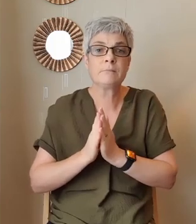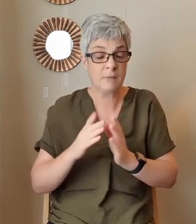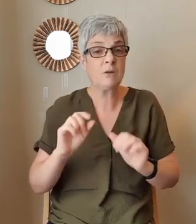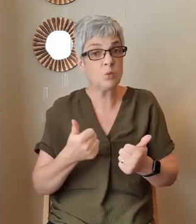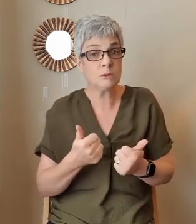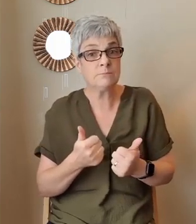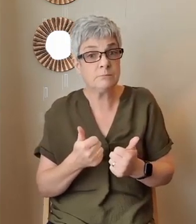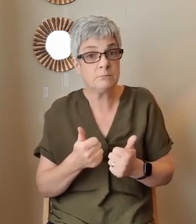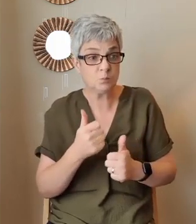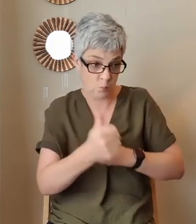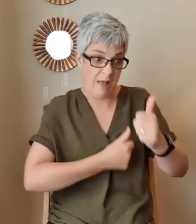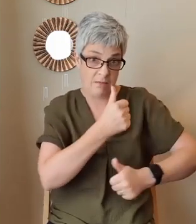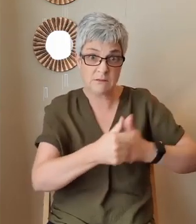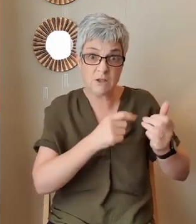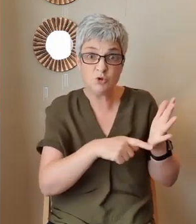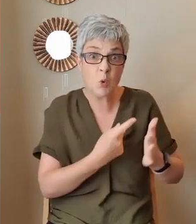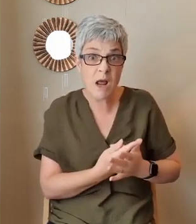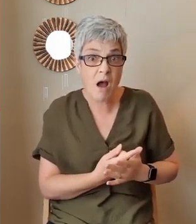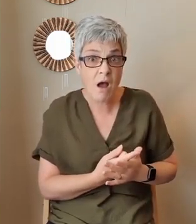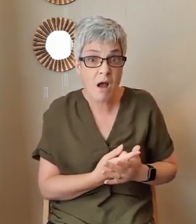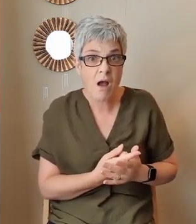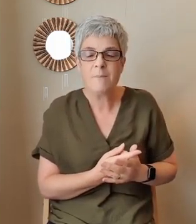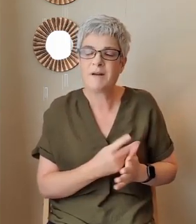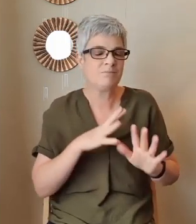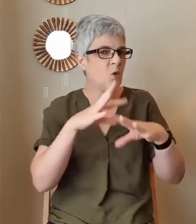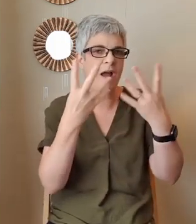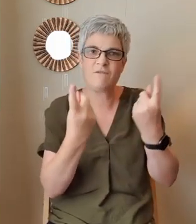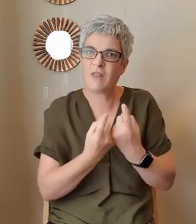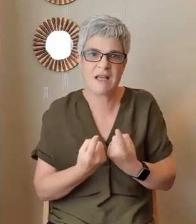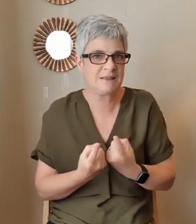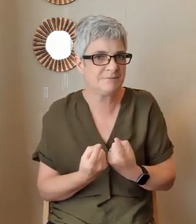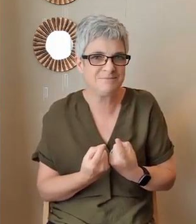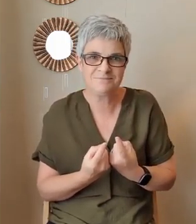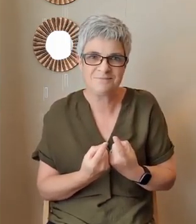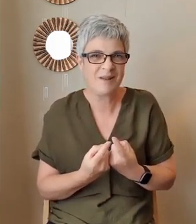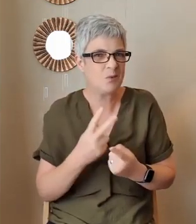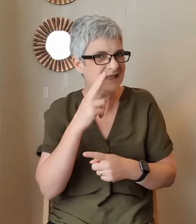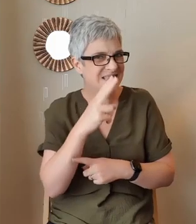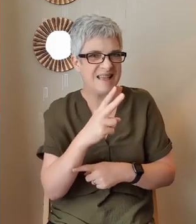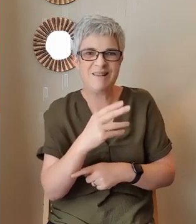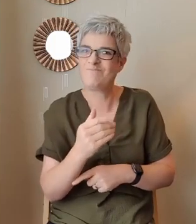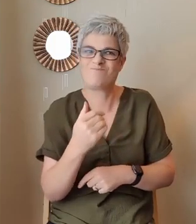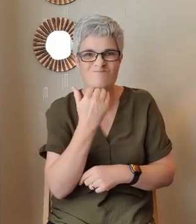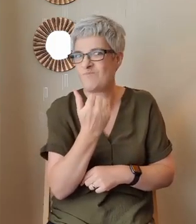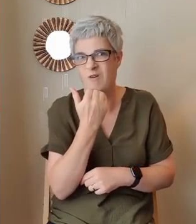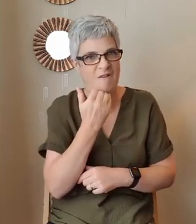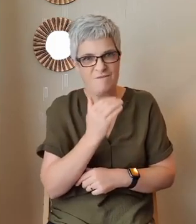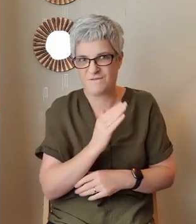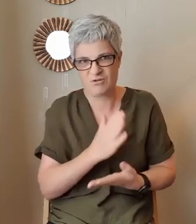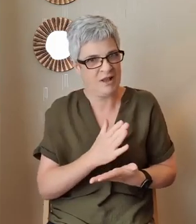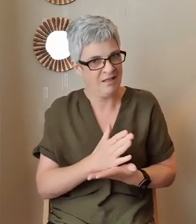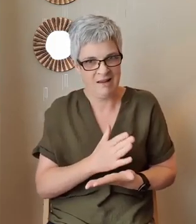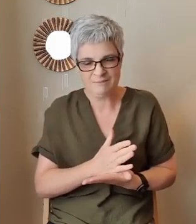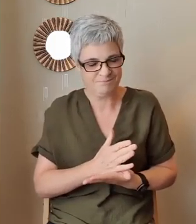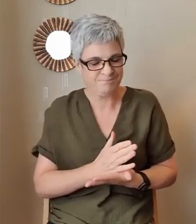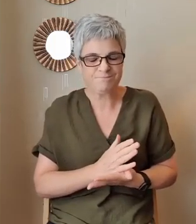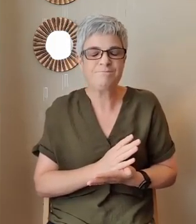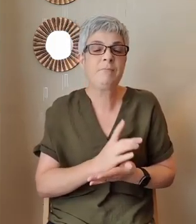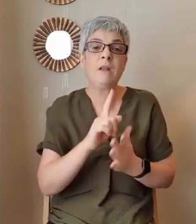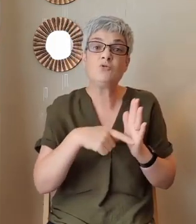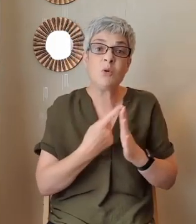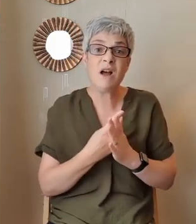That was good. Well done, Jonah, but it certainly wasn't everything, and in fact, we'll see it wasn't really enough. Jonah